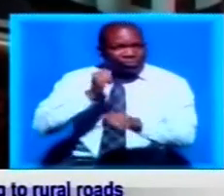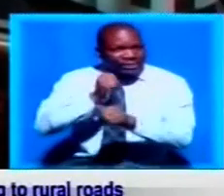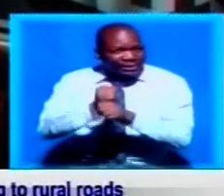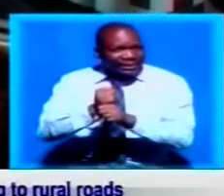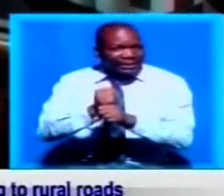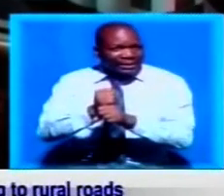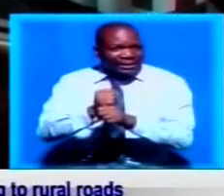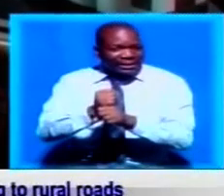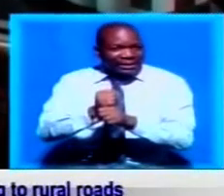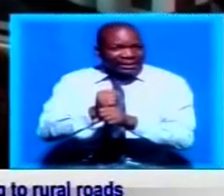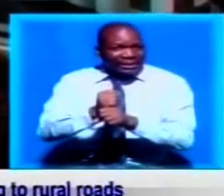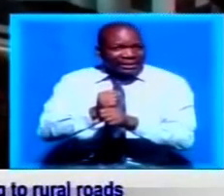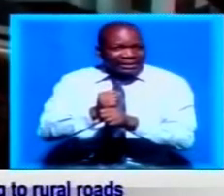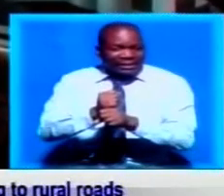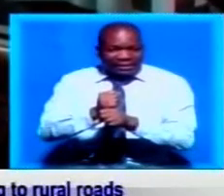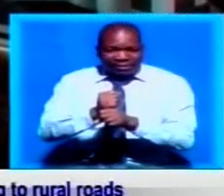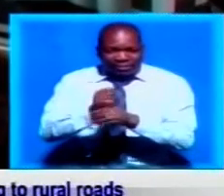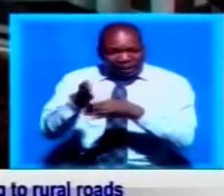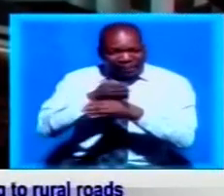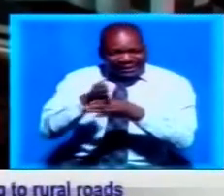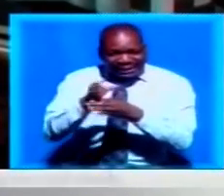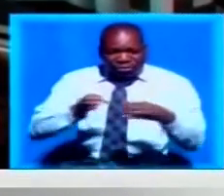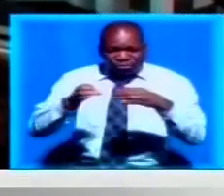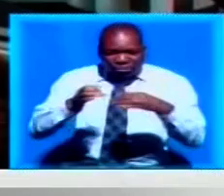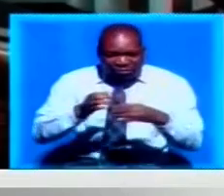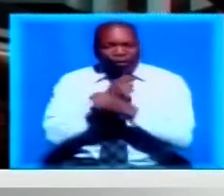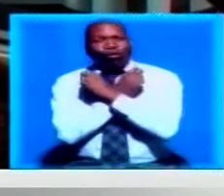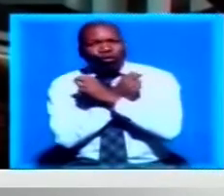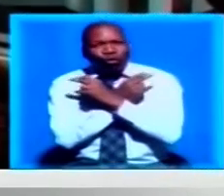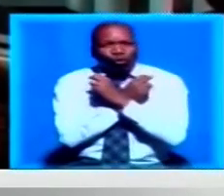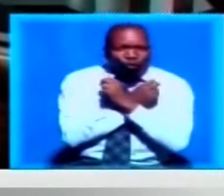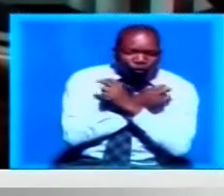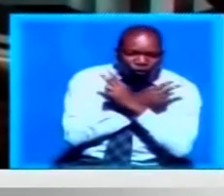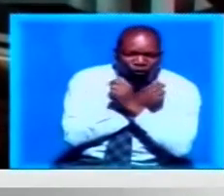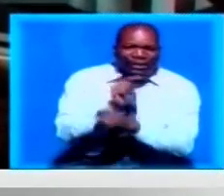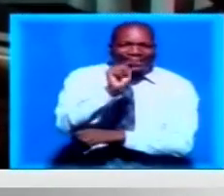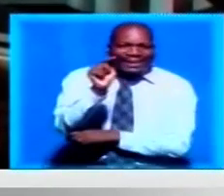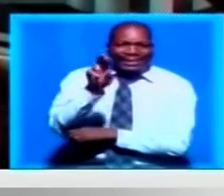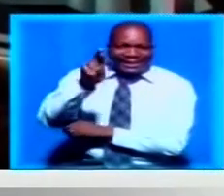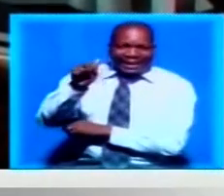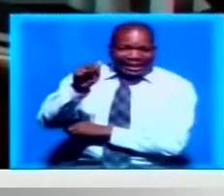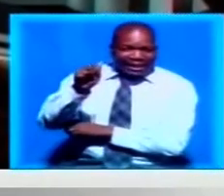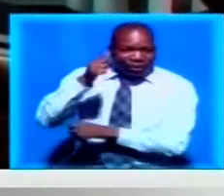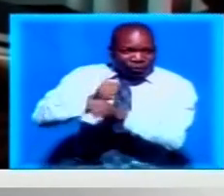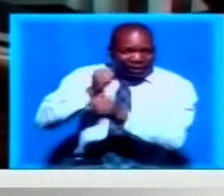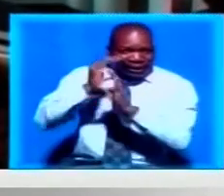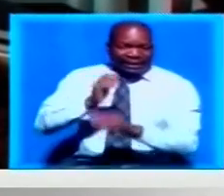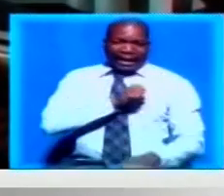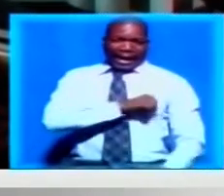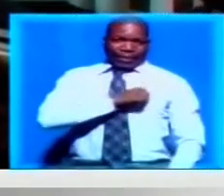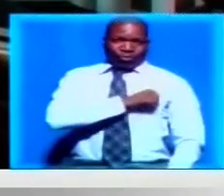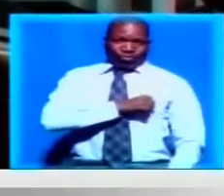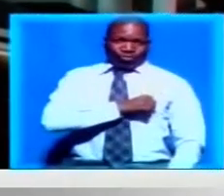If you come late, and you know the business community is complaining about the attitude of ZRA officers. Not just